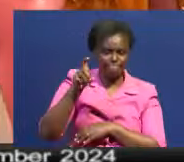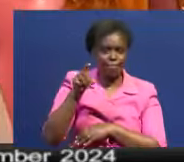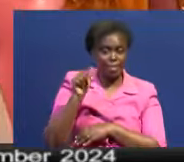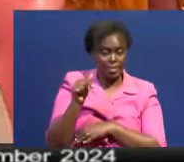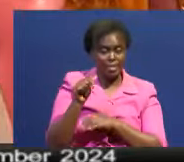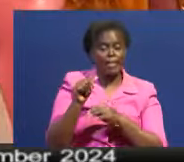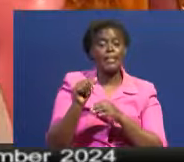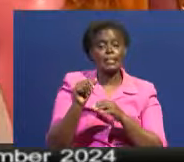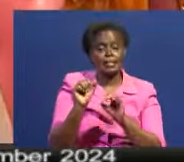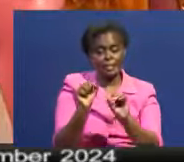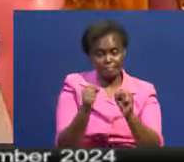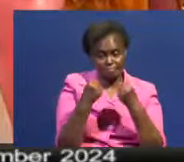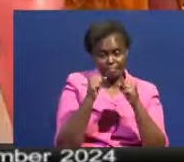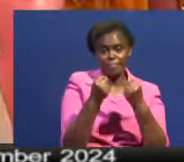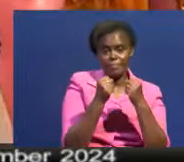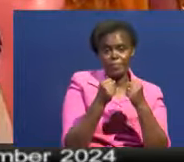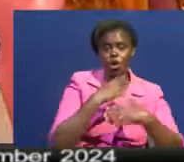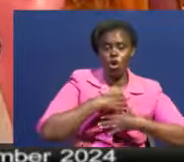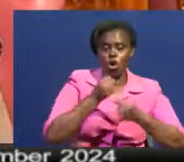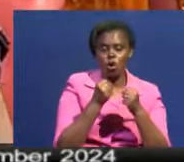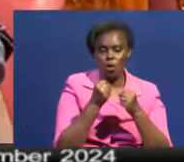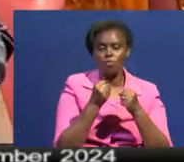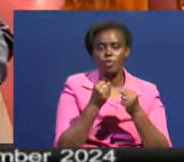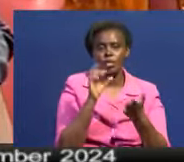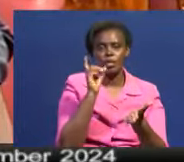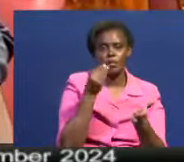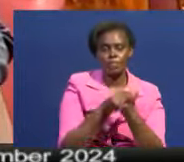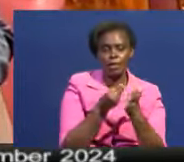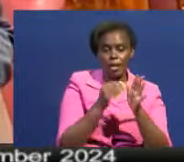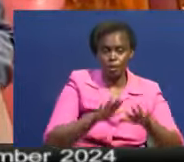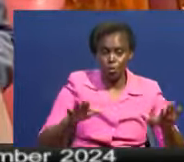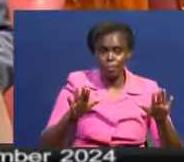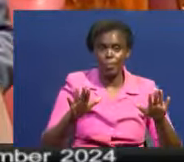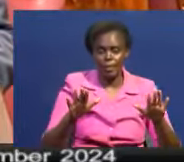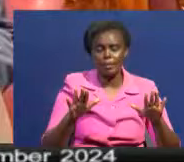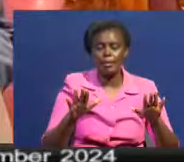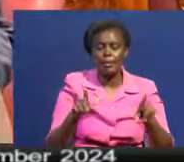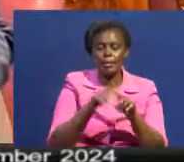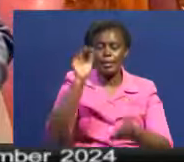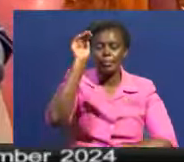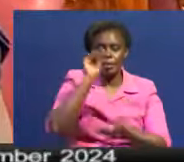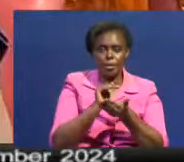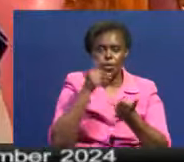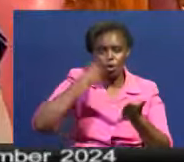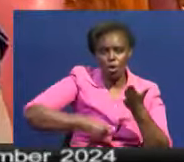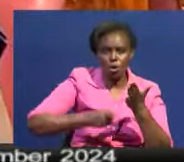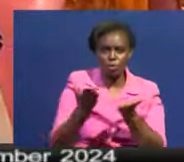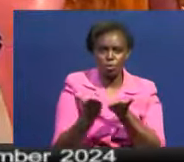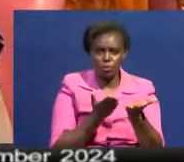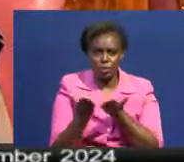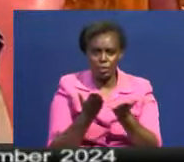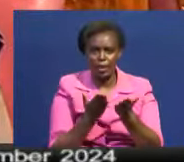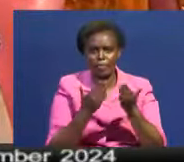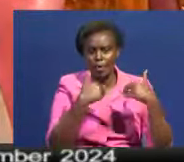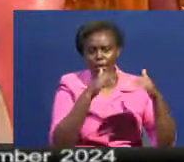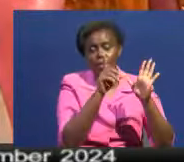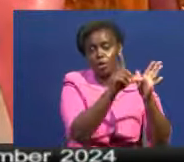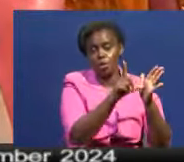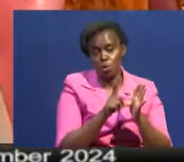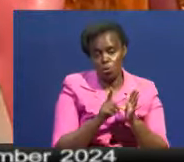recovery has restored confidence in our financial markets and significantly reduced the cost of servicing external